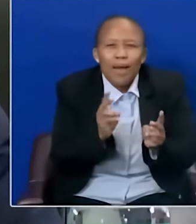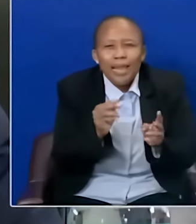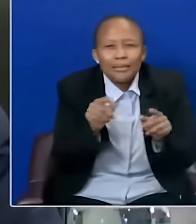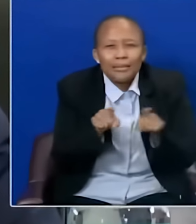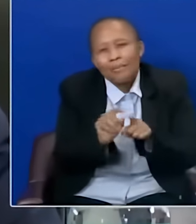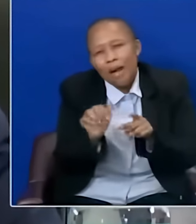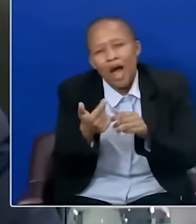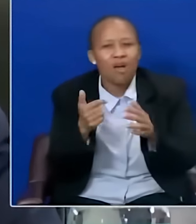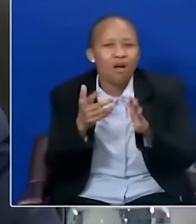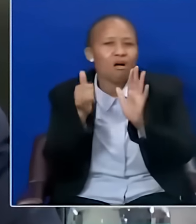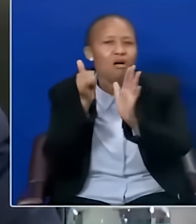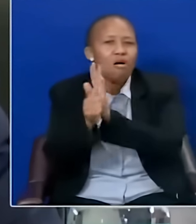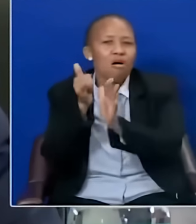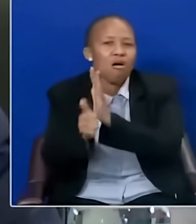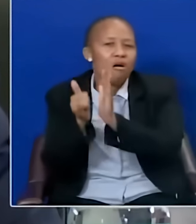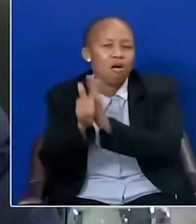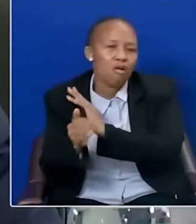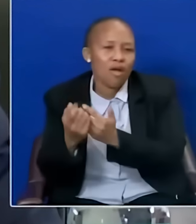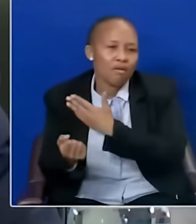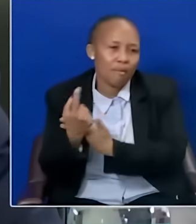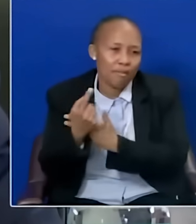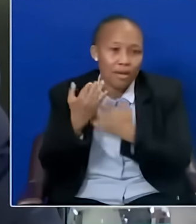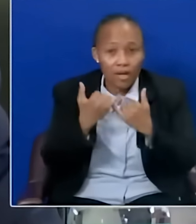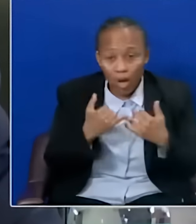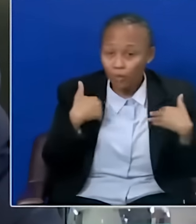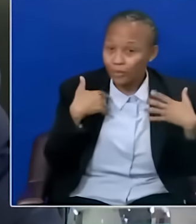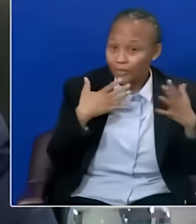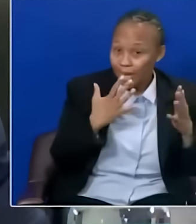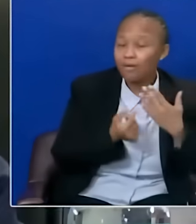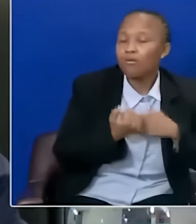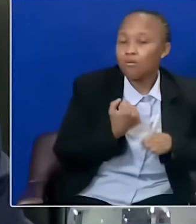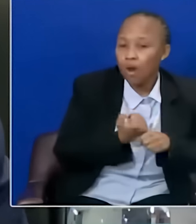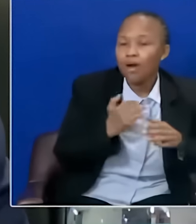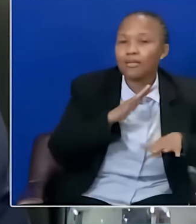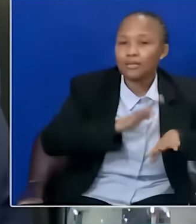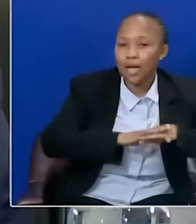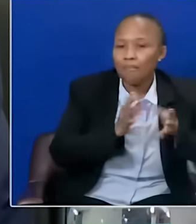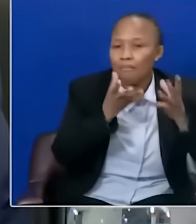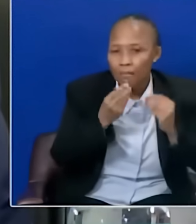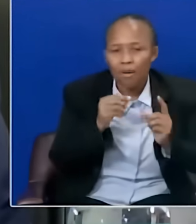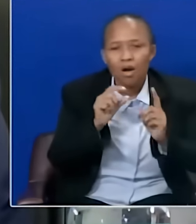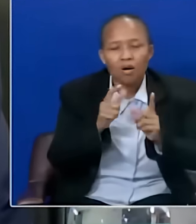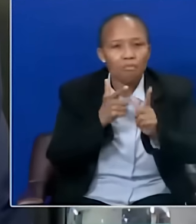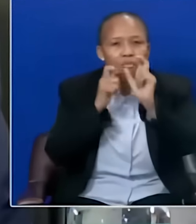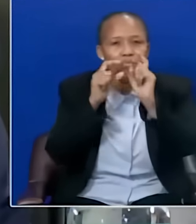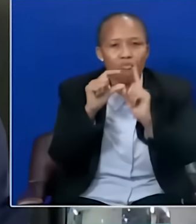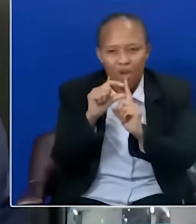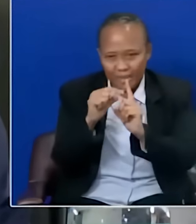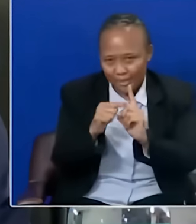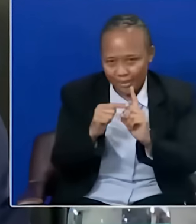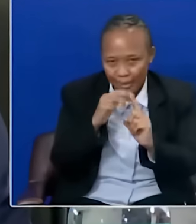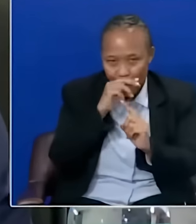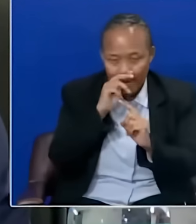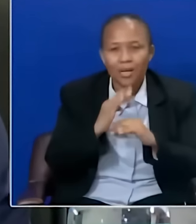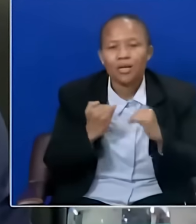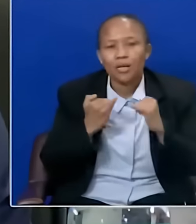coming when the bullets came. So during that period when he completed it, it will seem that that was later on, immediately the bullet